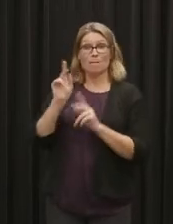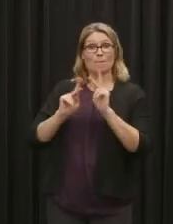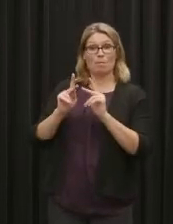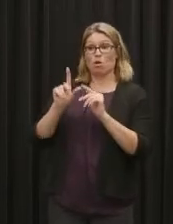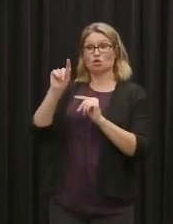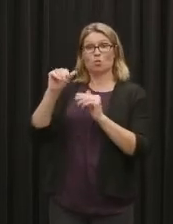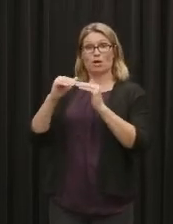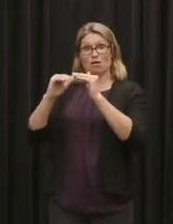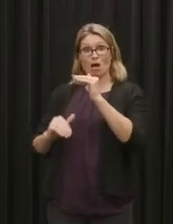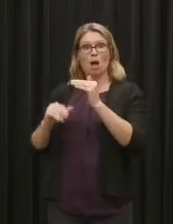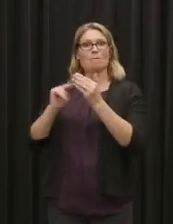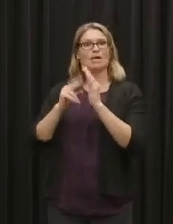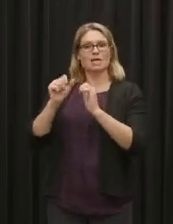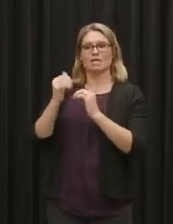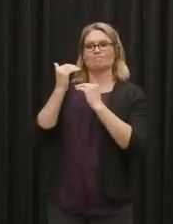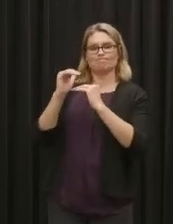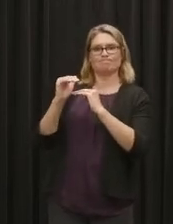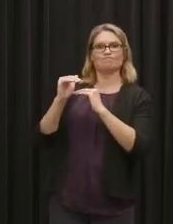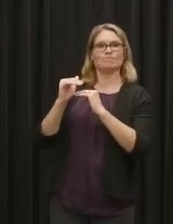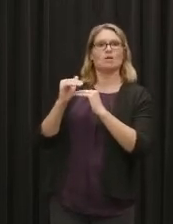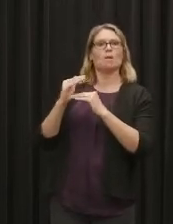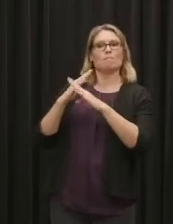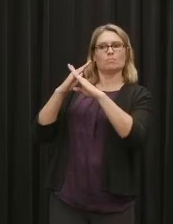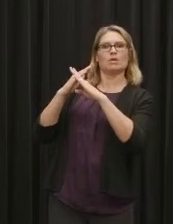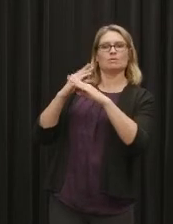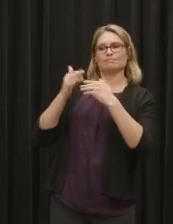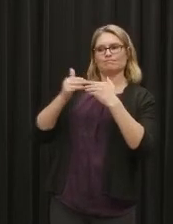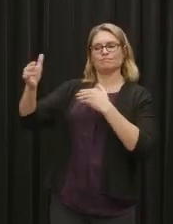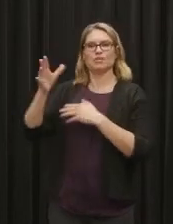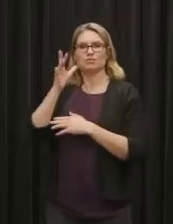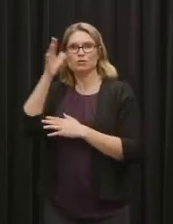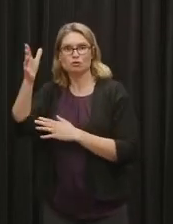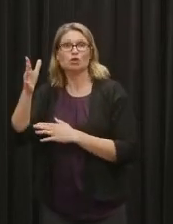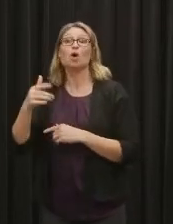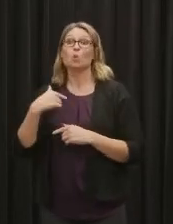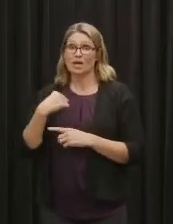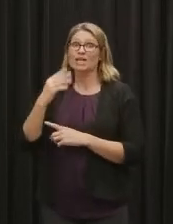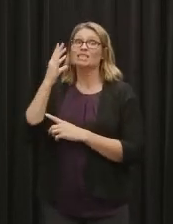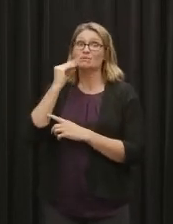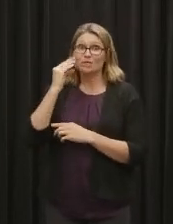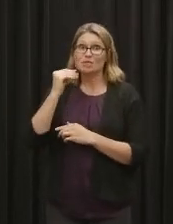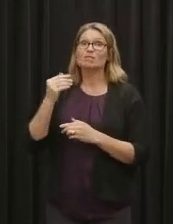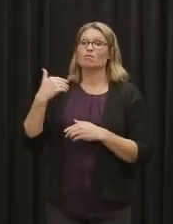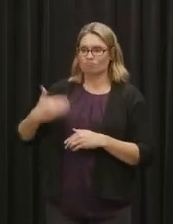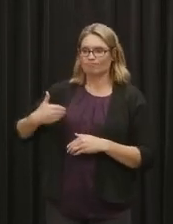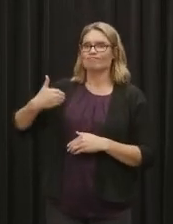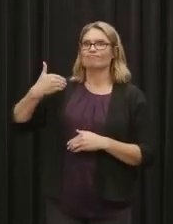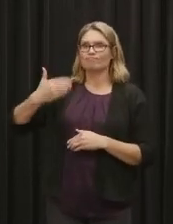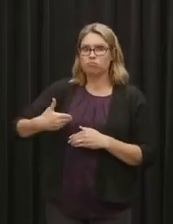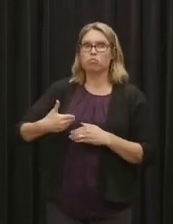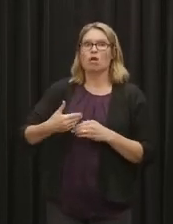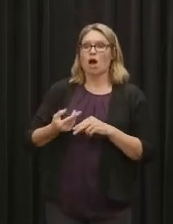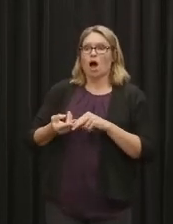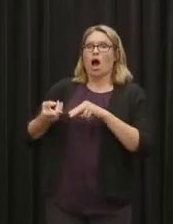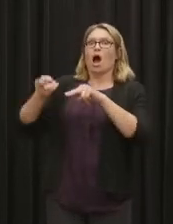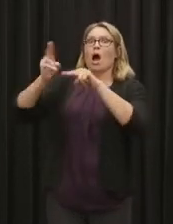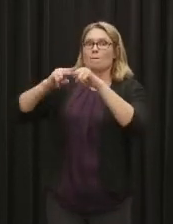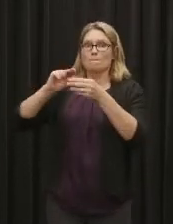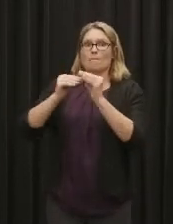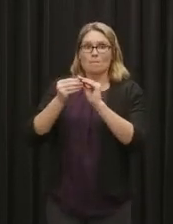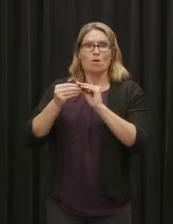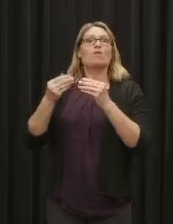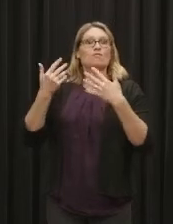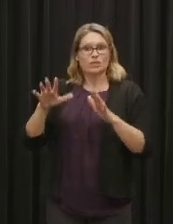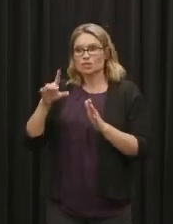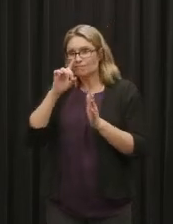the impact of future outbreaks of COVID-19. And we have a lot of experience with these outbreaks now, so we really have tracked the progress,